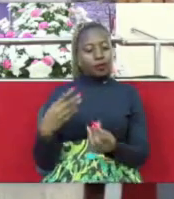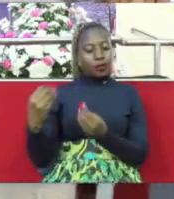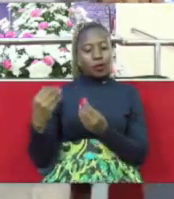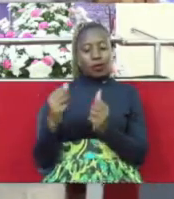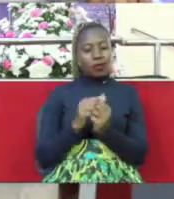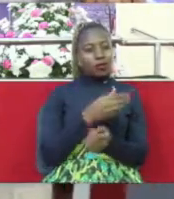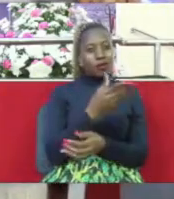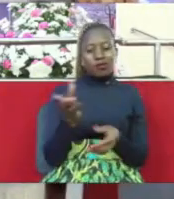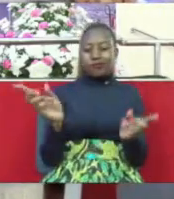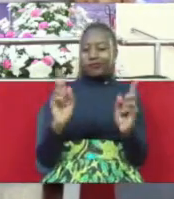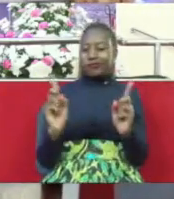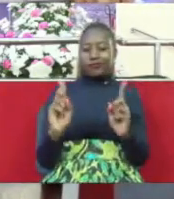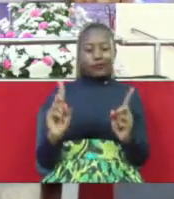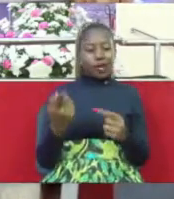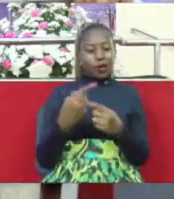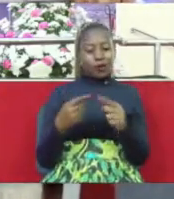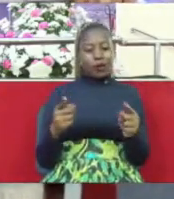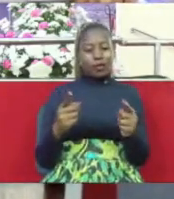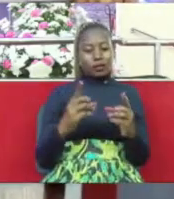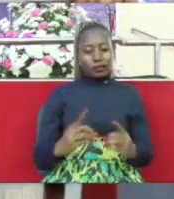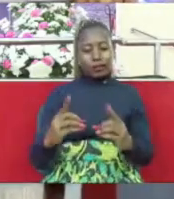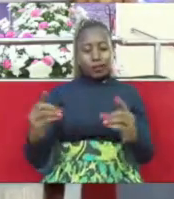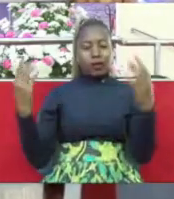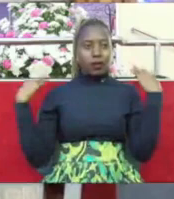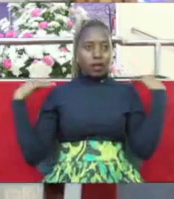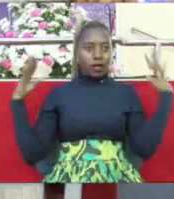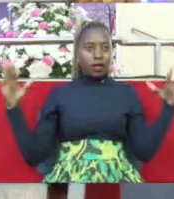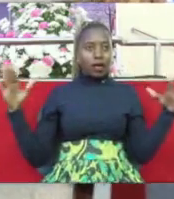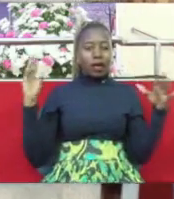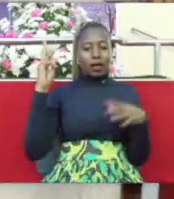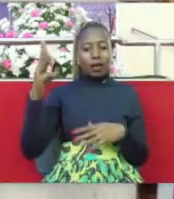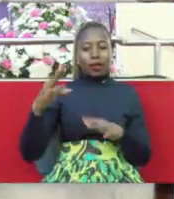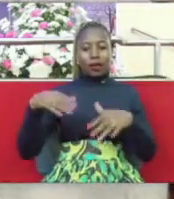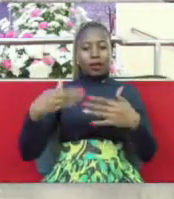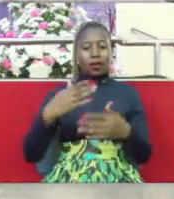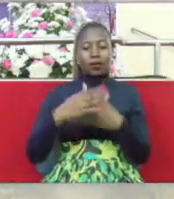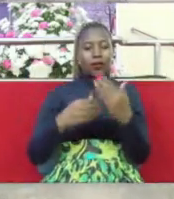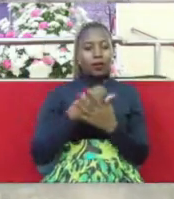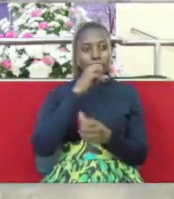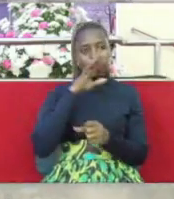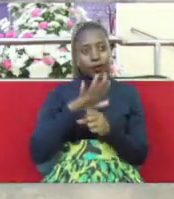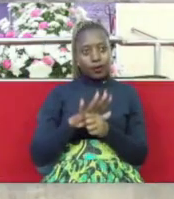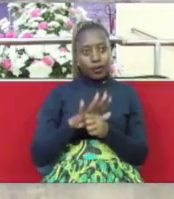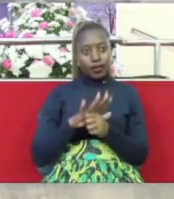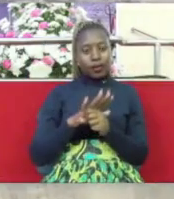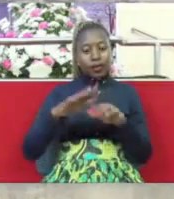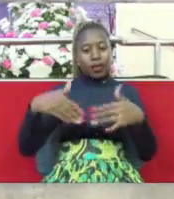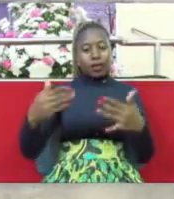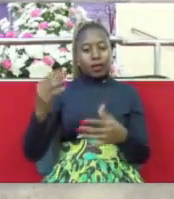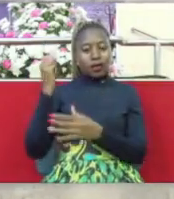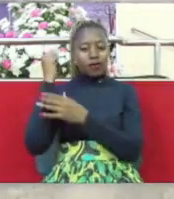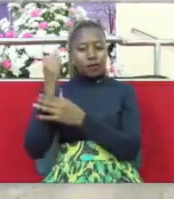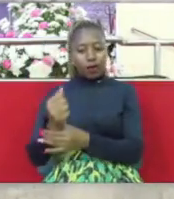angel. I will fulfill all the promises that I promised your father Abraham. Lakini hata kama sitaenda nanyi nitawaachilia malaika lakini nitatimiza ahadi zote